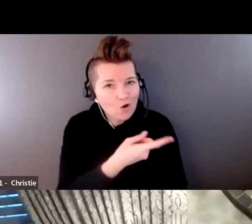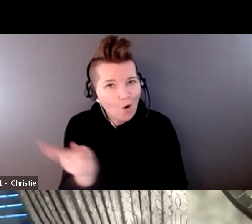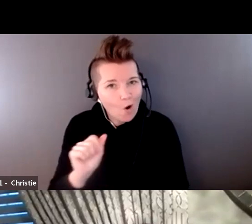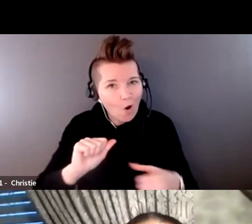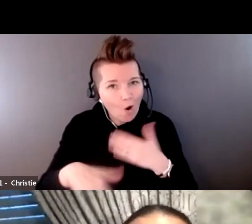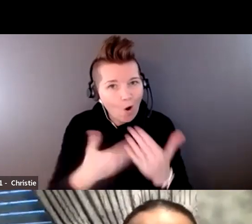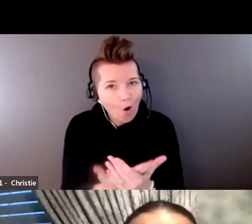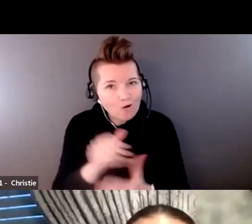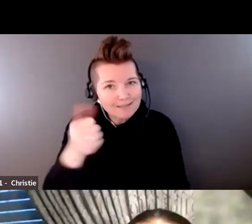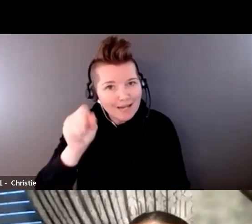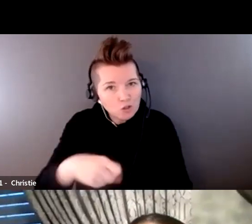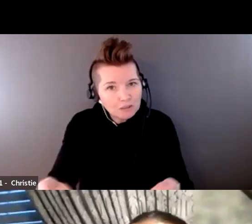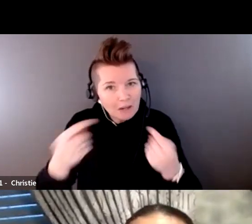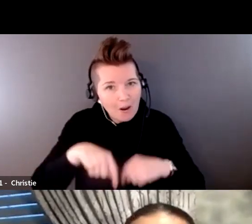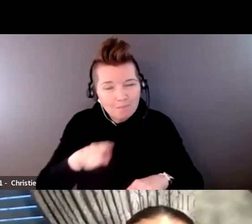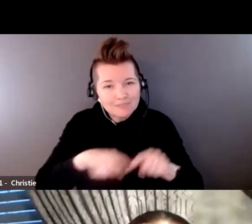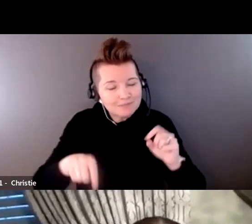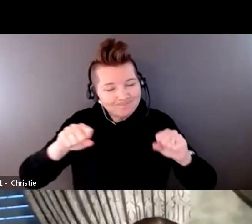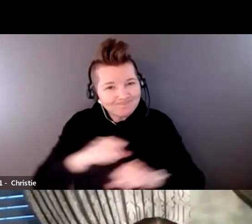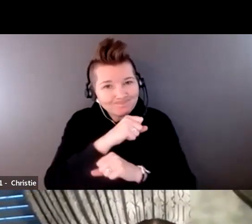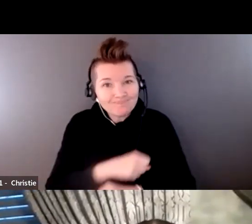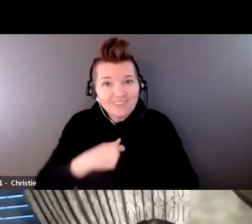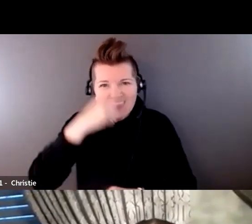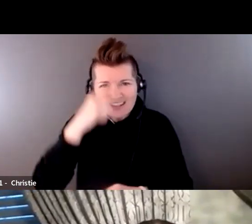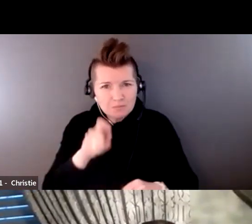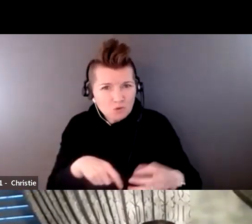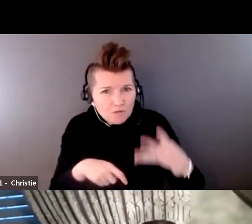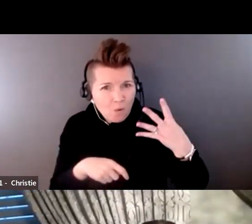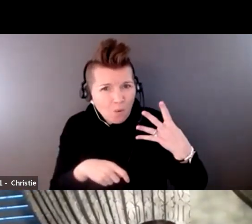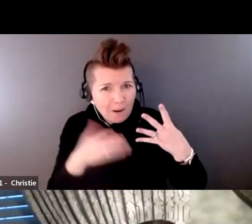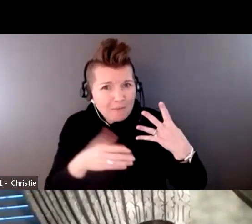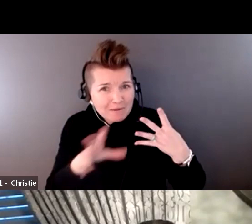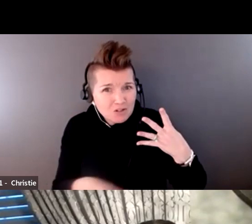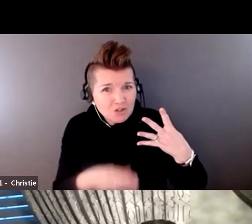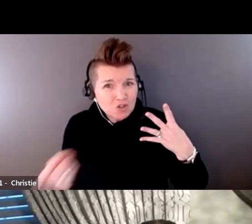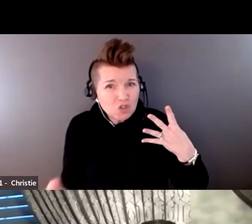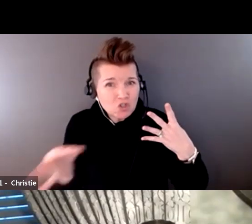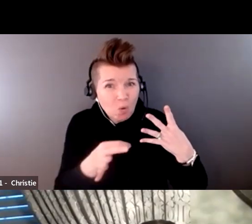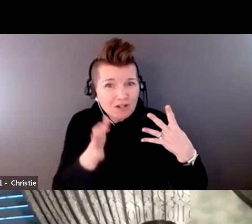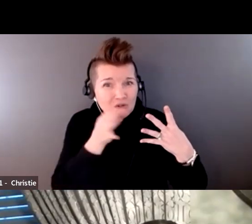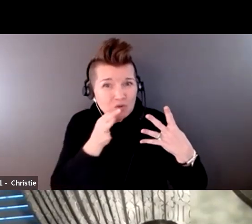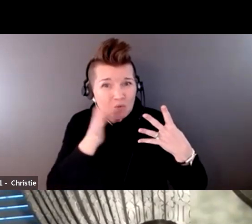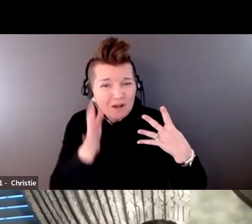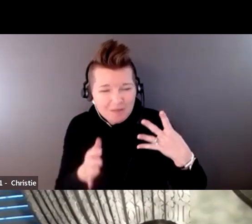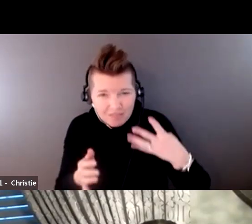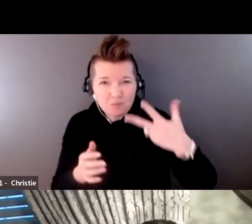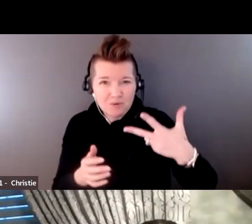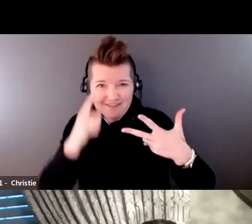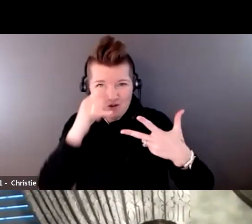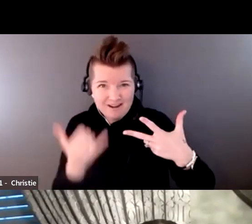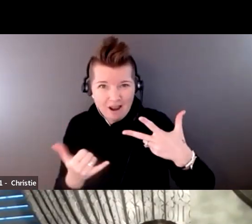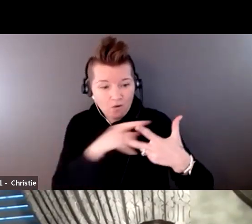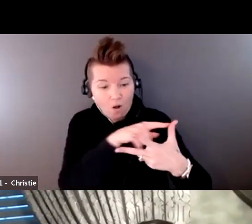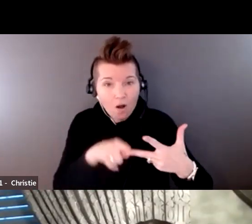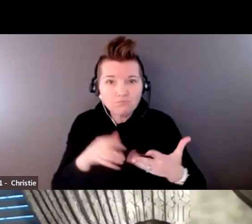introduce, I think we were supposed to have 4, but I think 3 are here. We might get the 4th one soon. Community leaders here who've been so instrumental